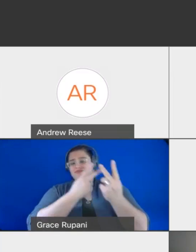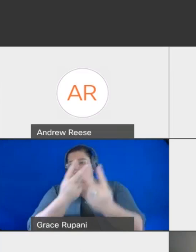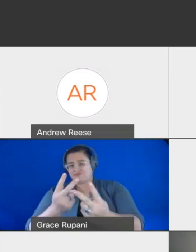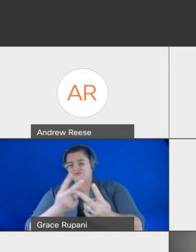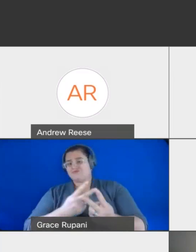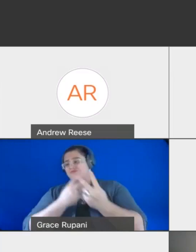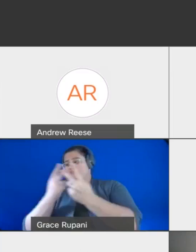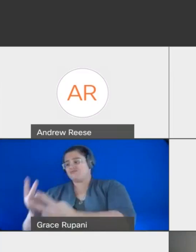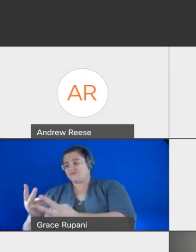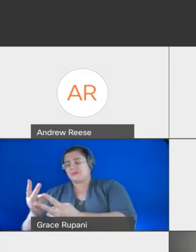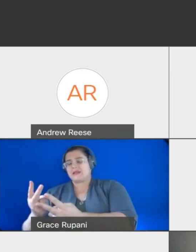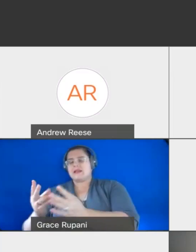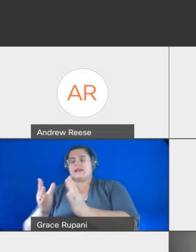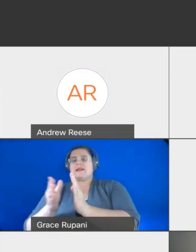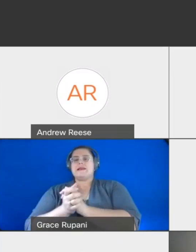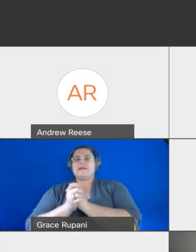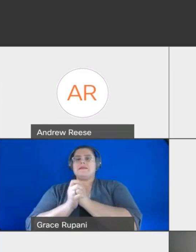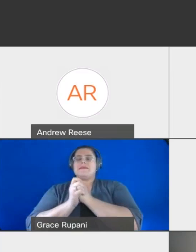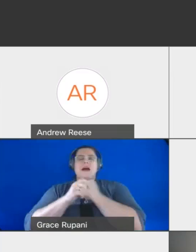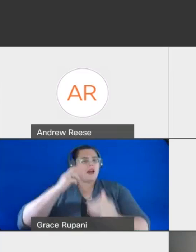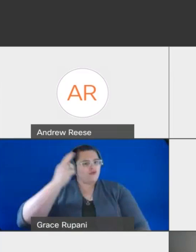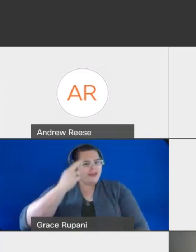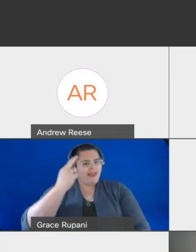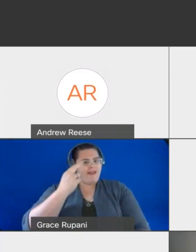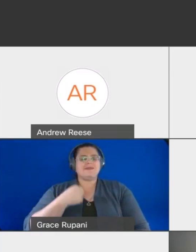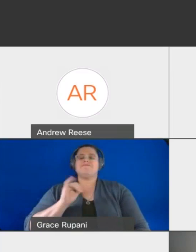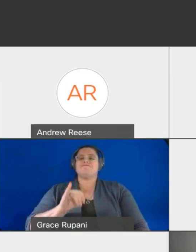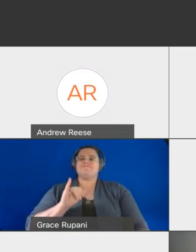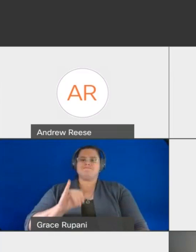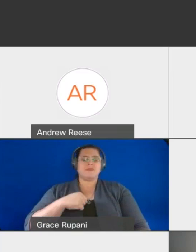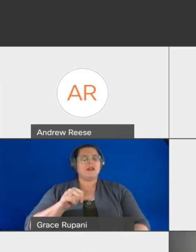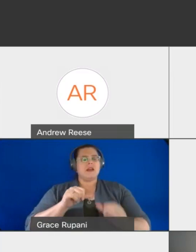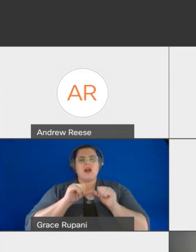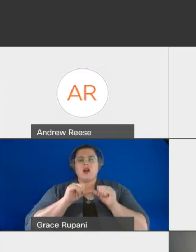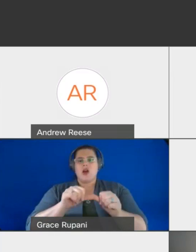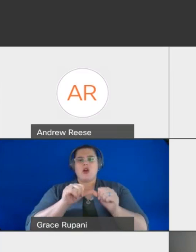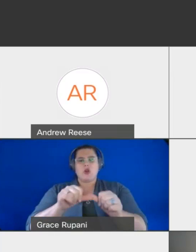to be ongoing, regular, I don't want to call